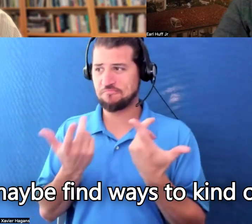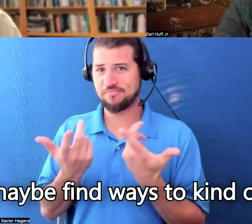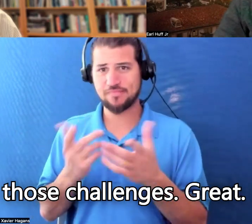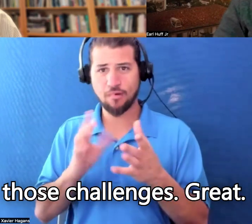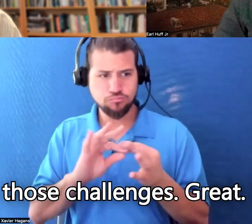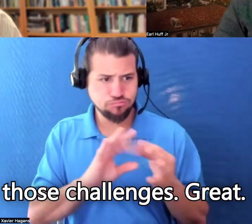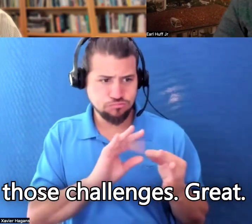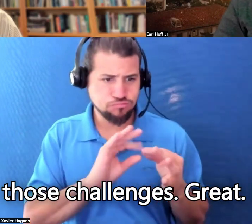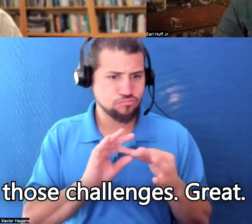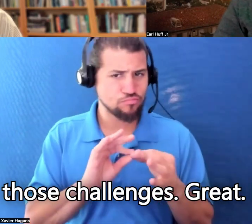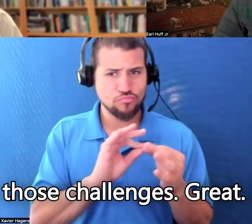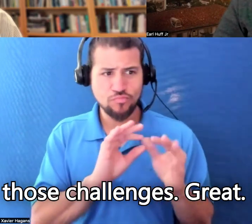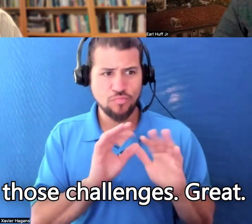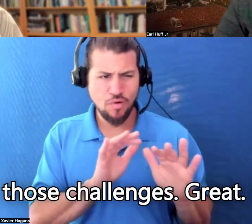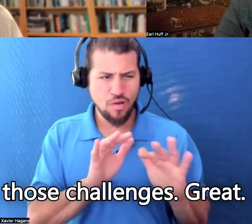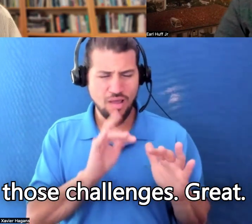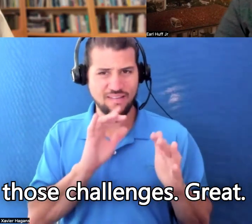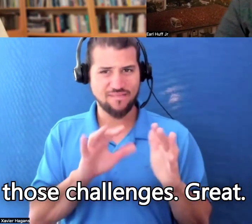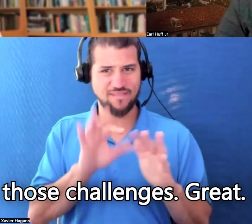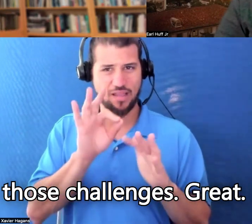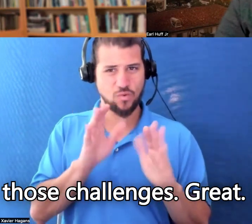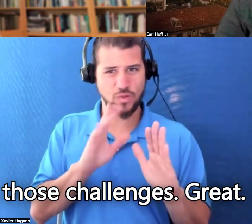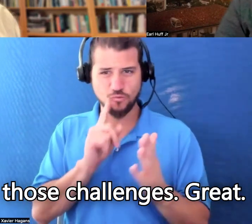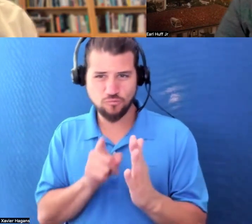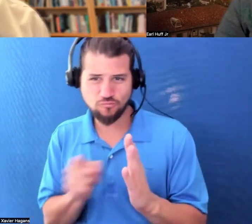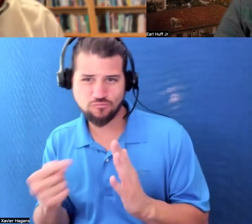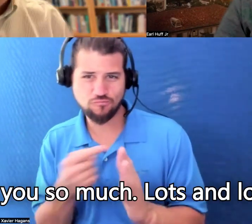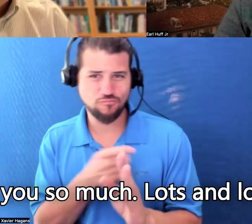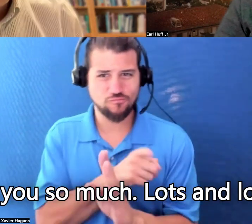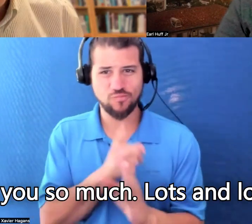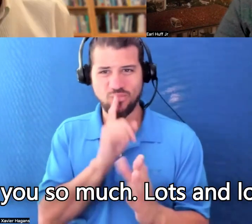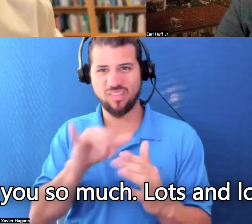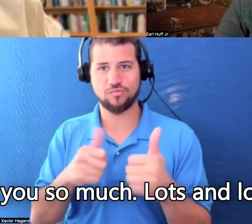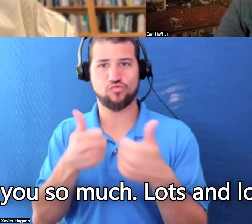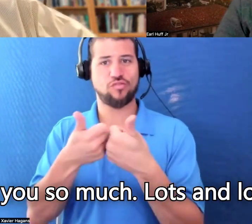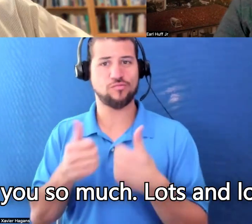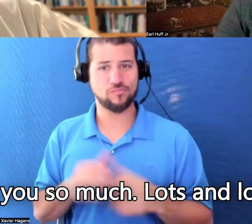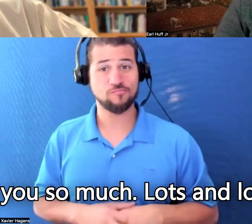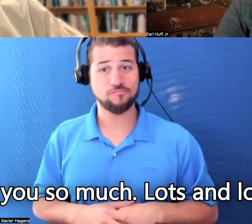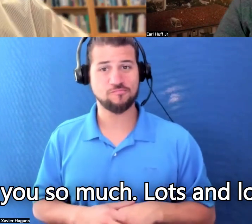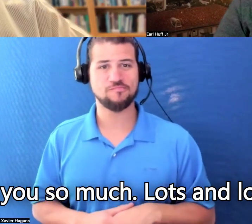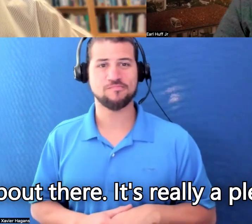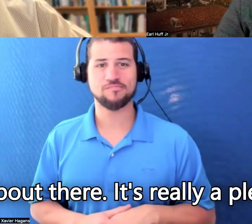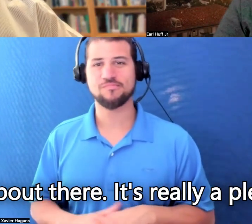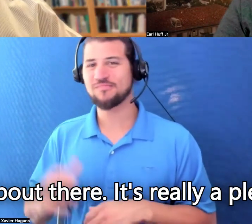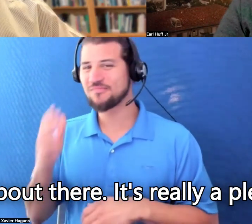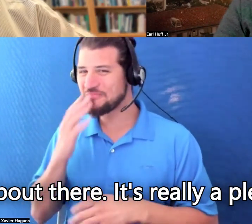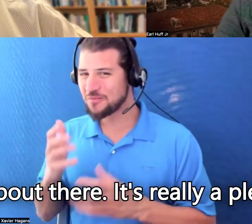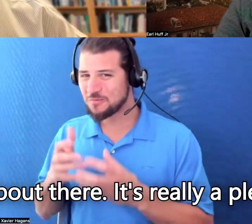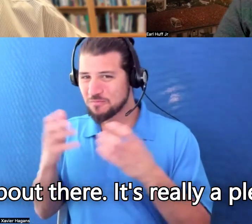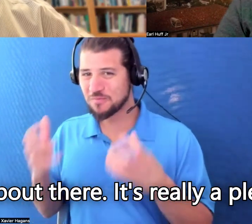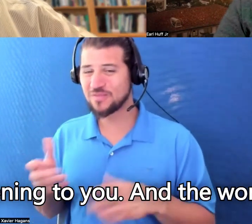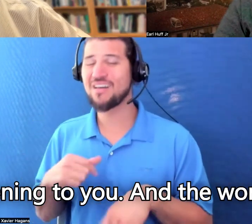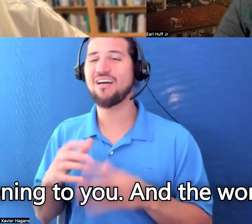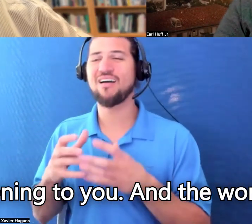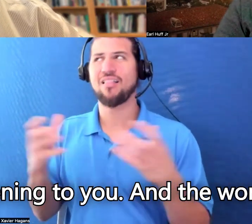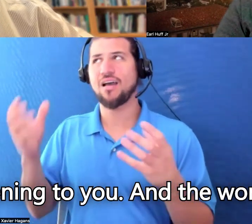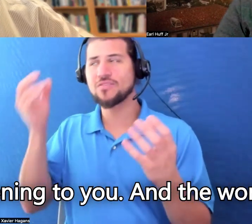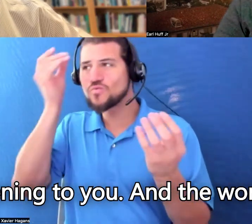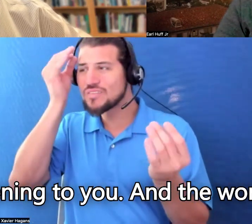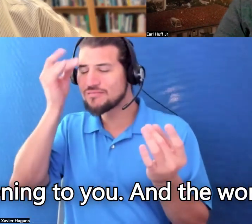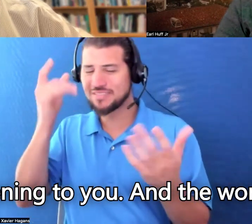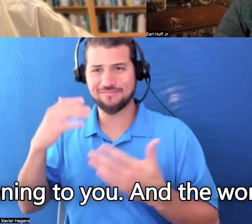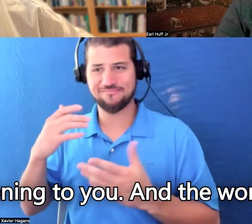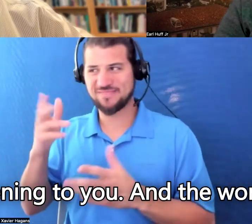kind of mitigate those challenges. Great. Well, thank you so much. Lots and lots to think about there. It's been a pleasure listening to